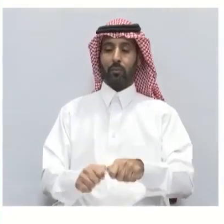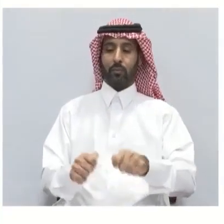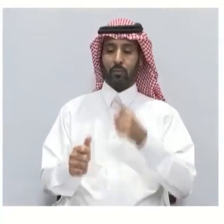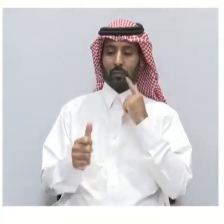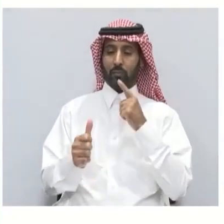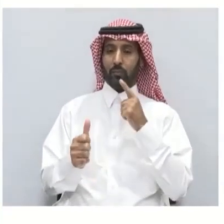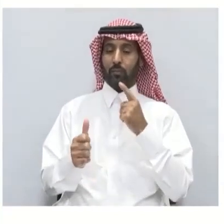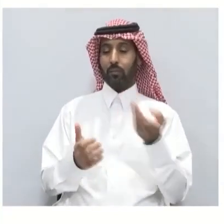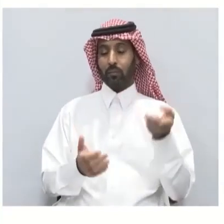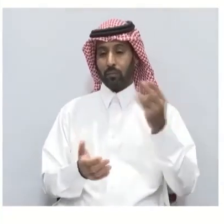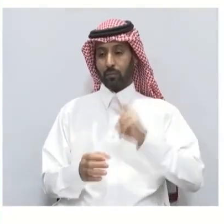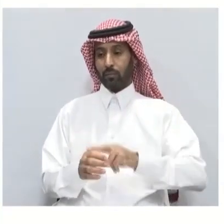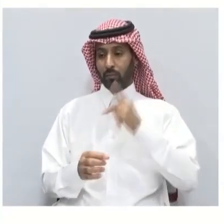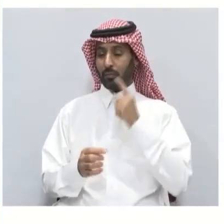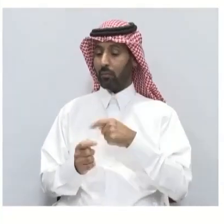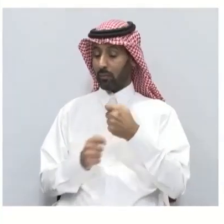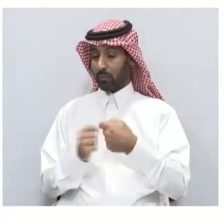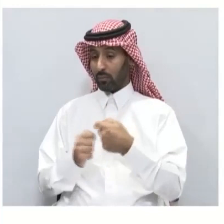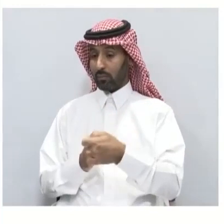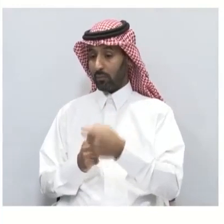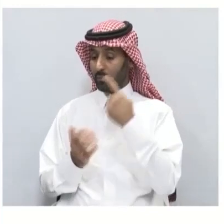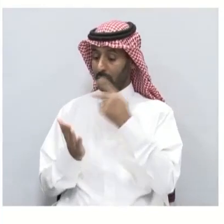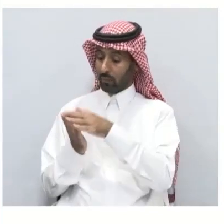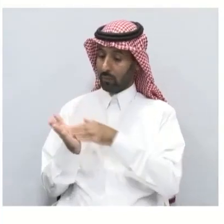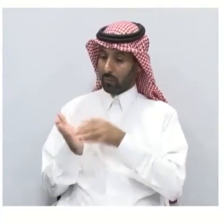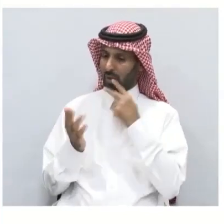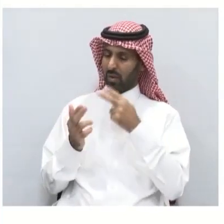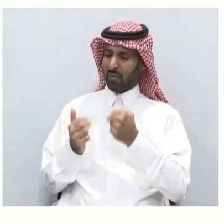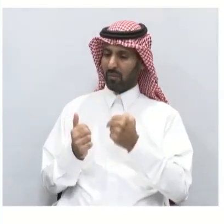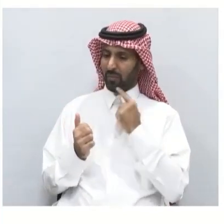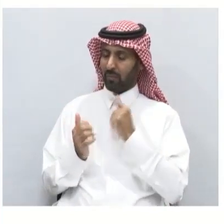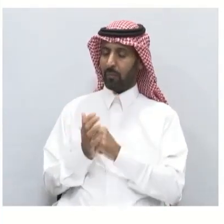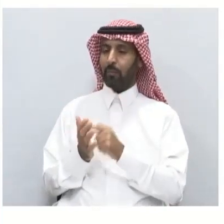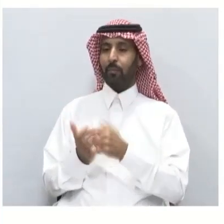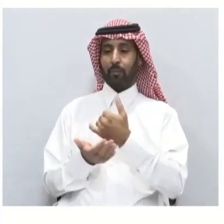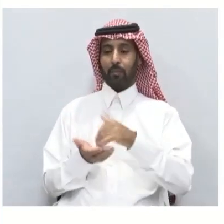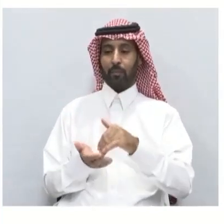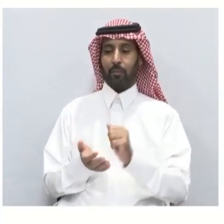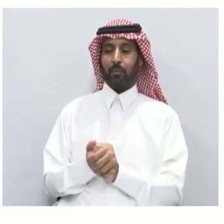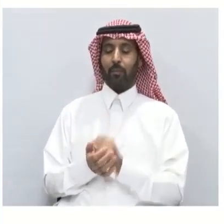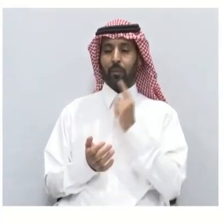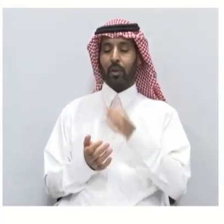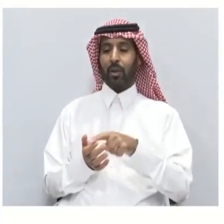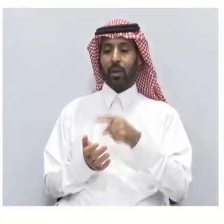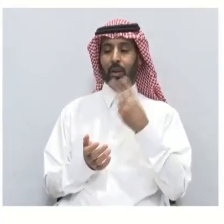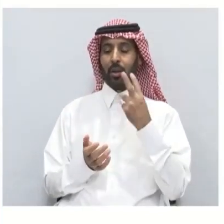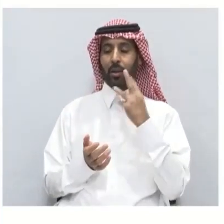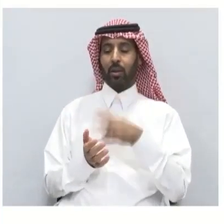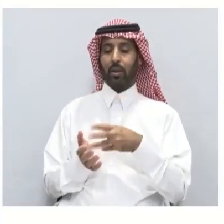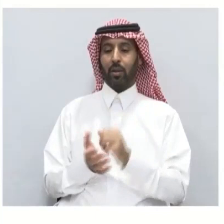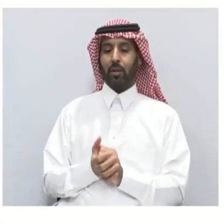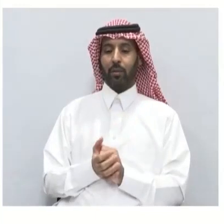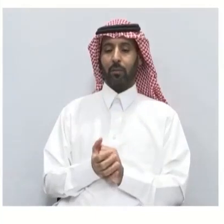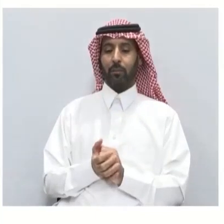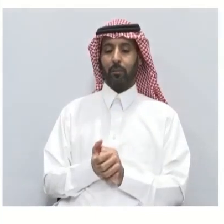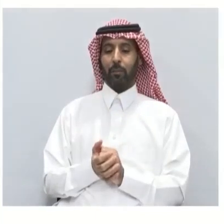tried to use the stolen card, it was declined and seized. Ramirez has been charged with 3 counts of unauthorized